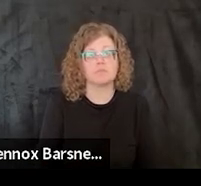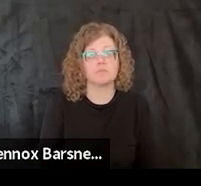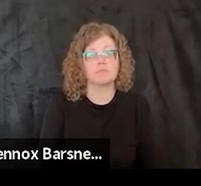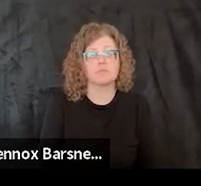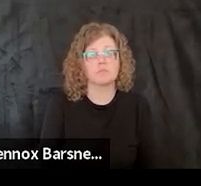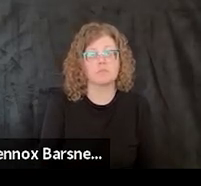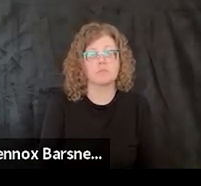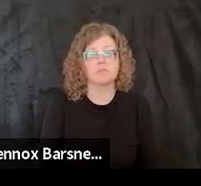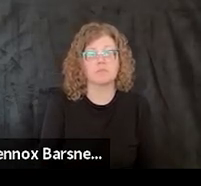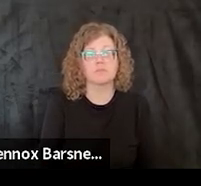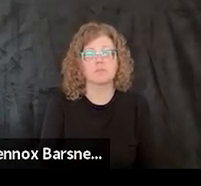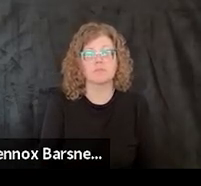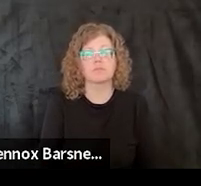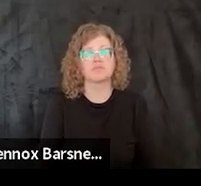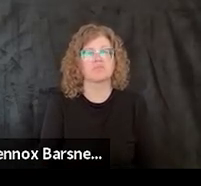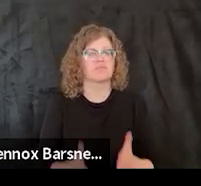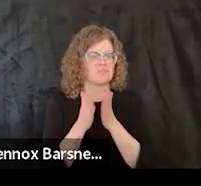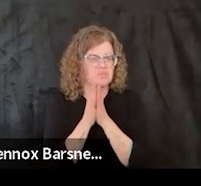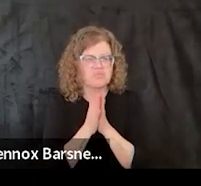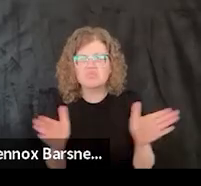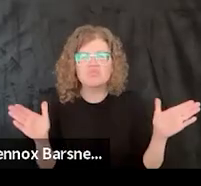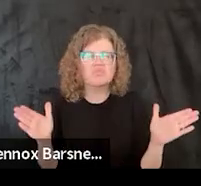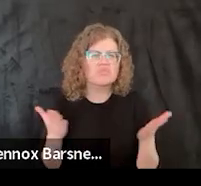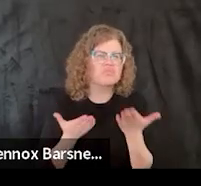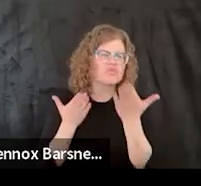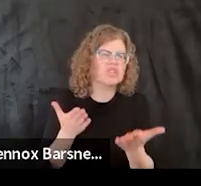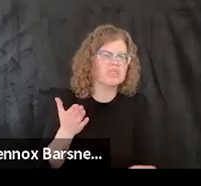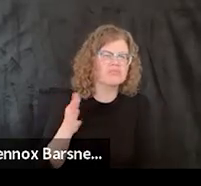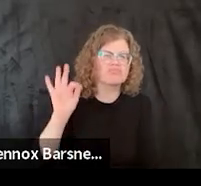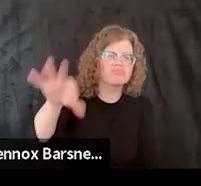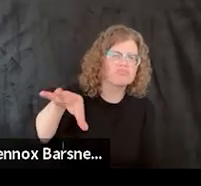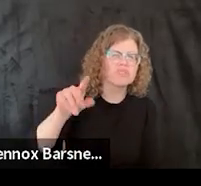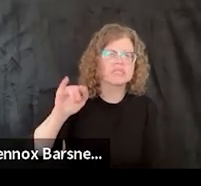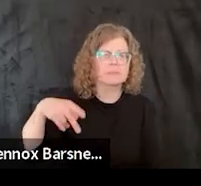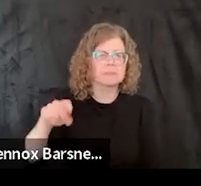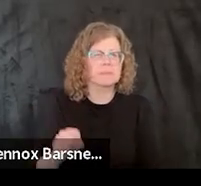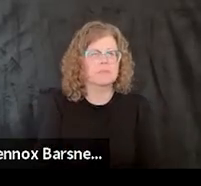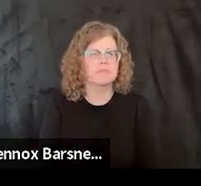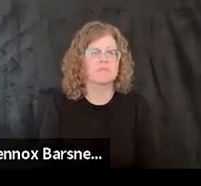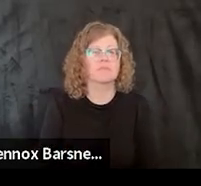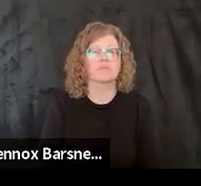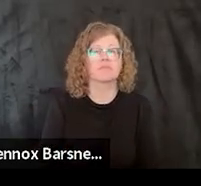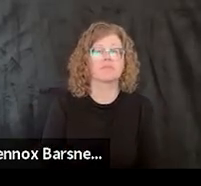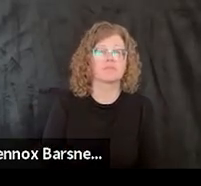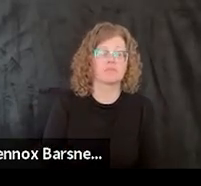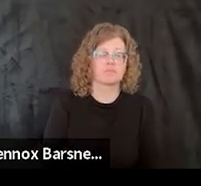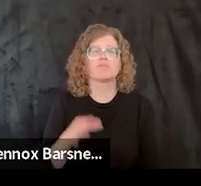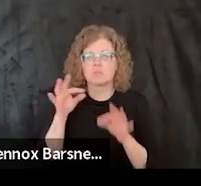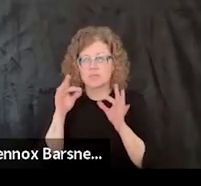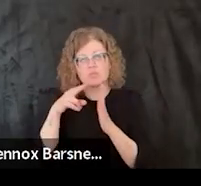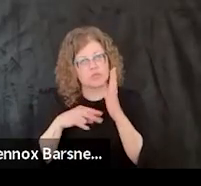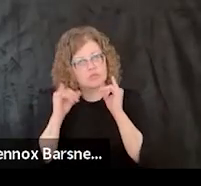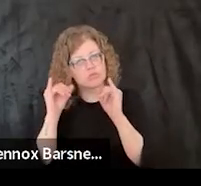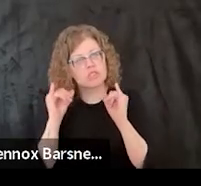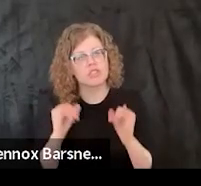Here are some general grant tips. Read and follow directions in the application form itself. For example, if it says